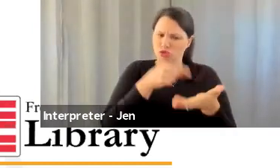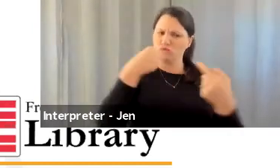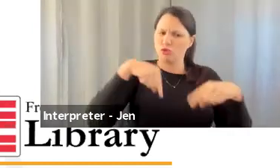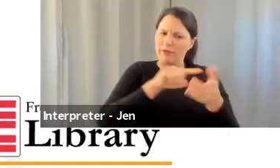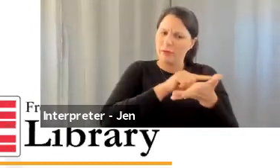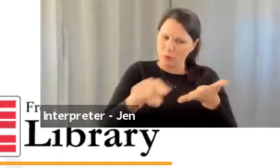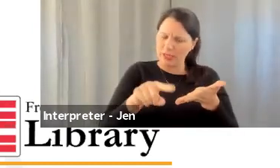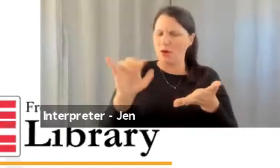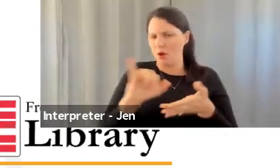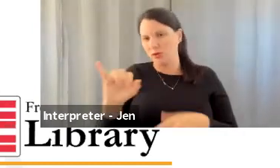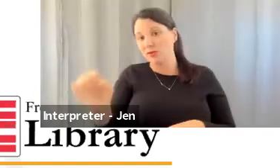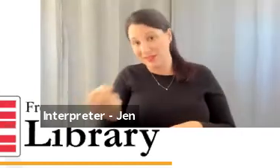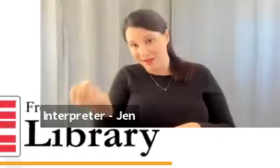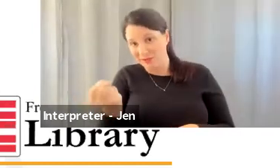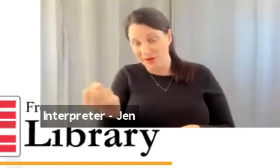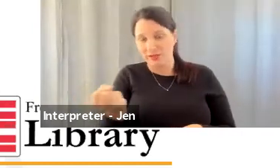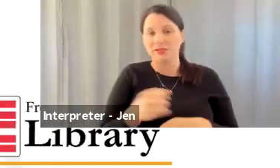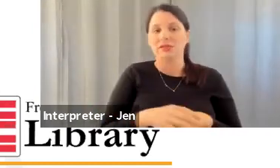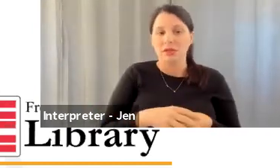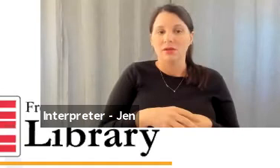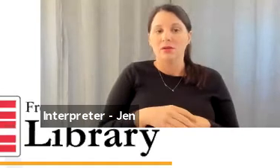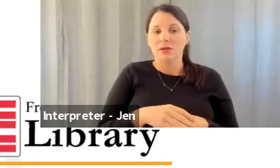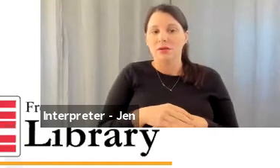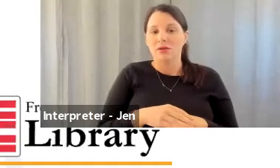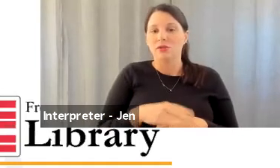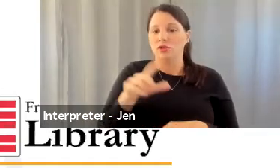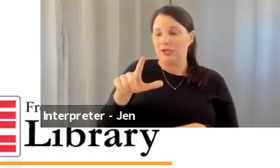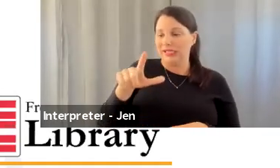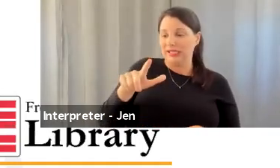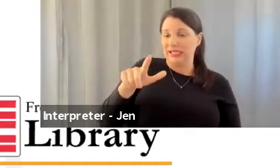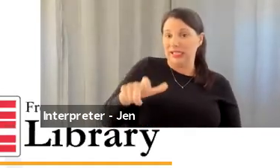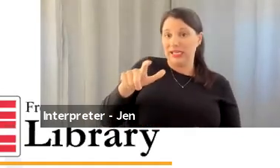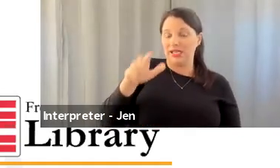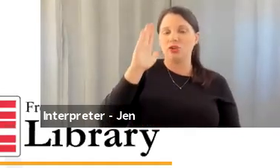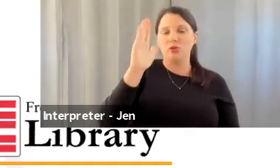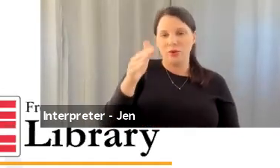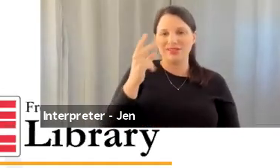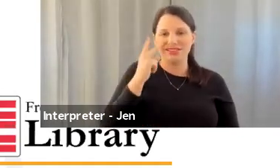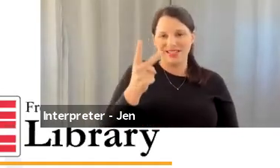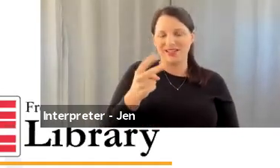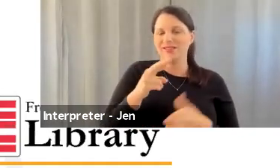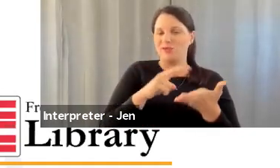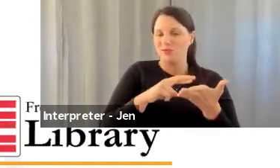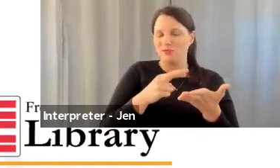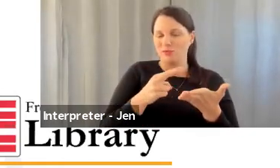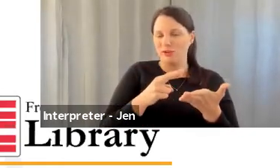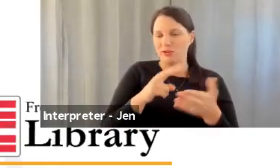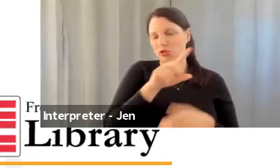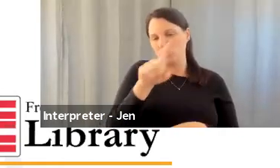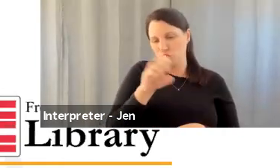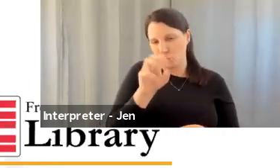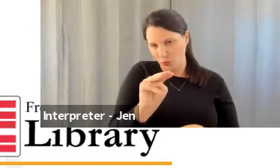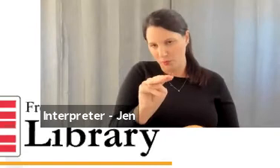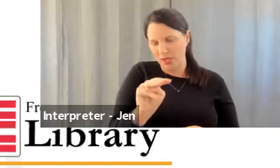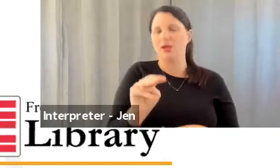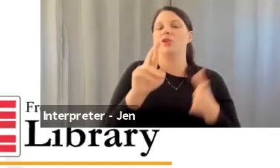well. And you just click that link, it'll take you to our Zoom reference desk, and one of the librarians will be there to help you. We